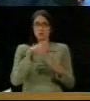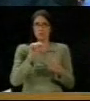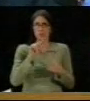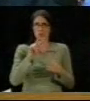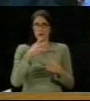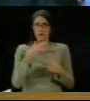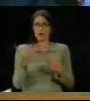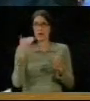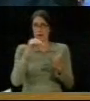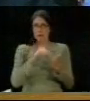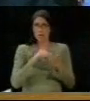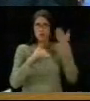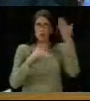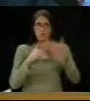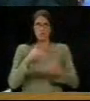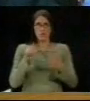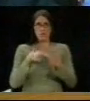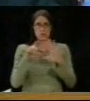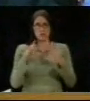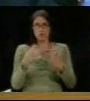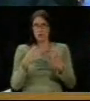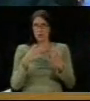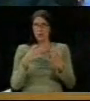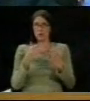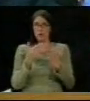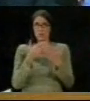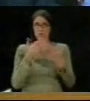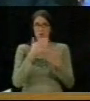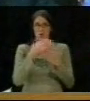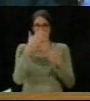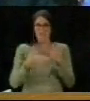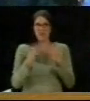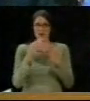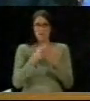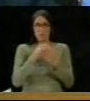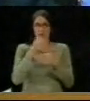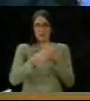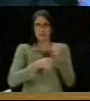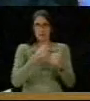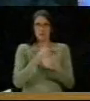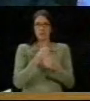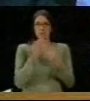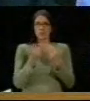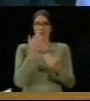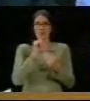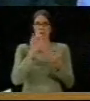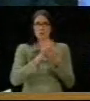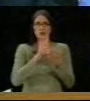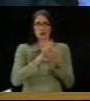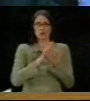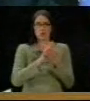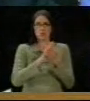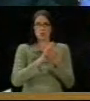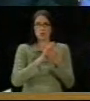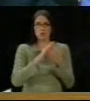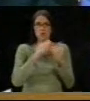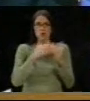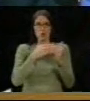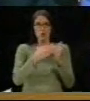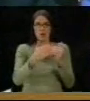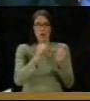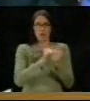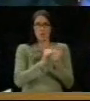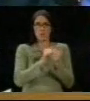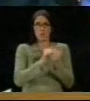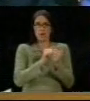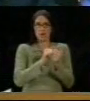we find you before this body, before the end of the fiscal year. That's sort of like the schools going forward, digging the footers and asking for